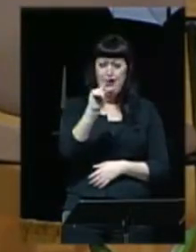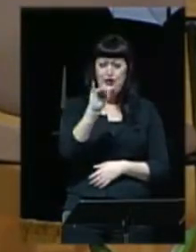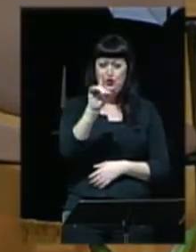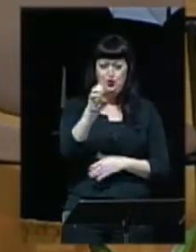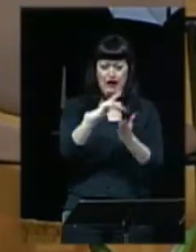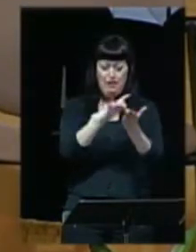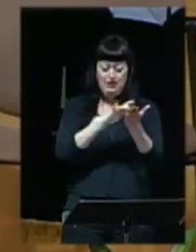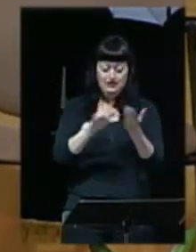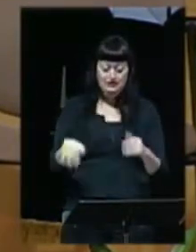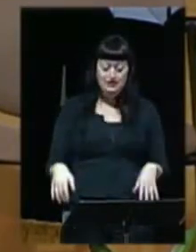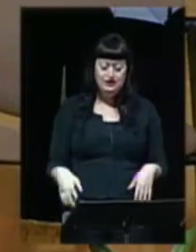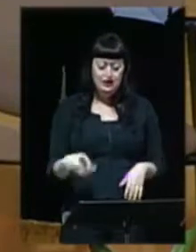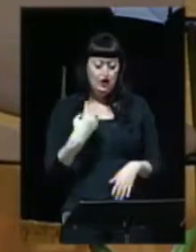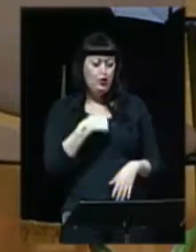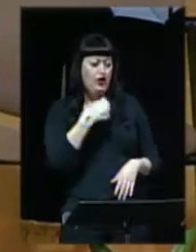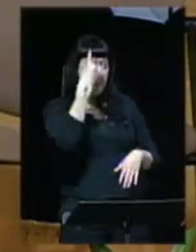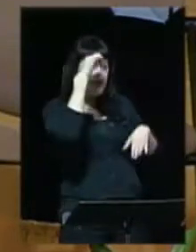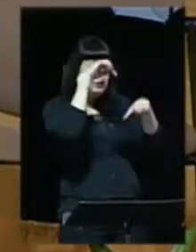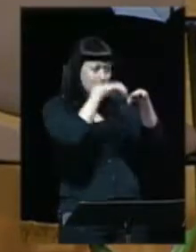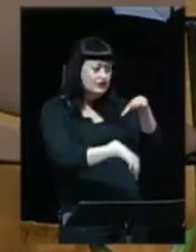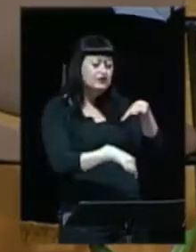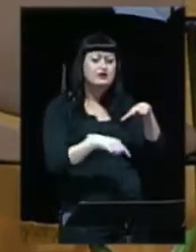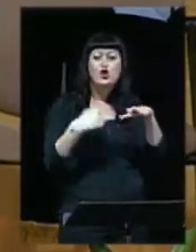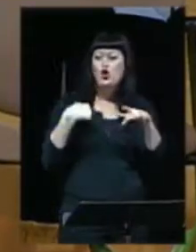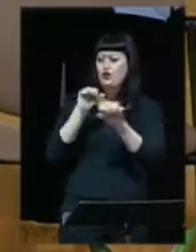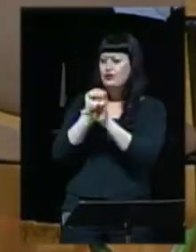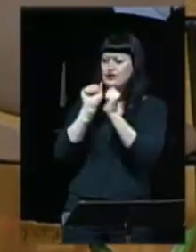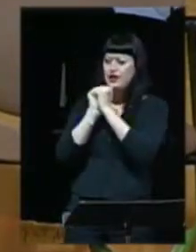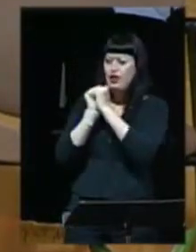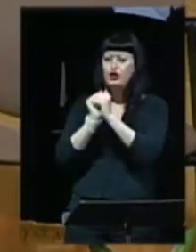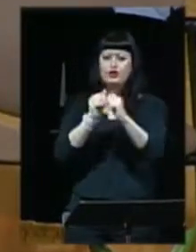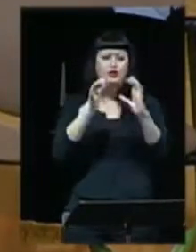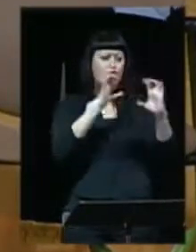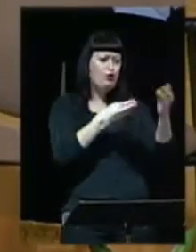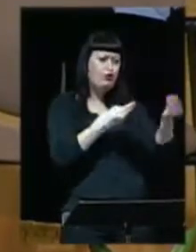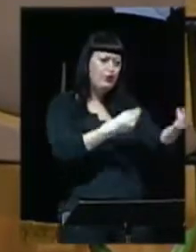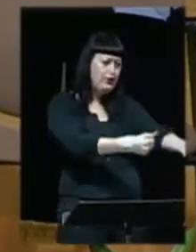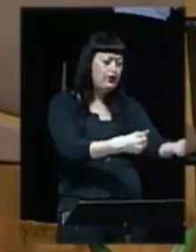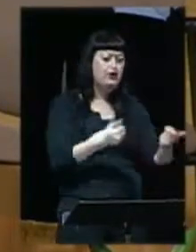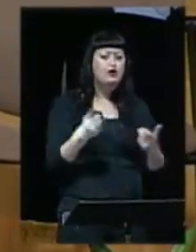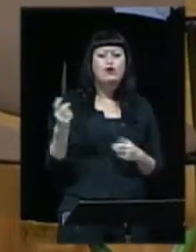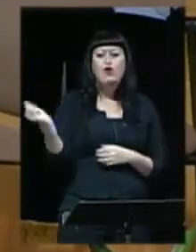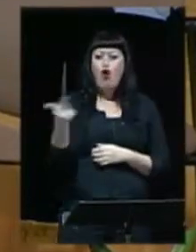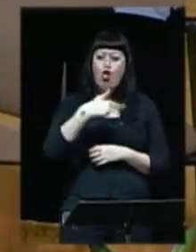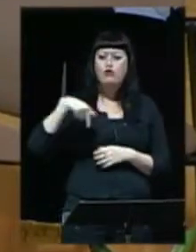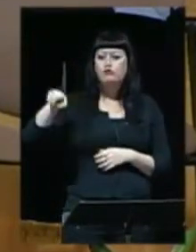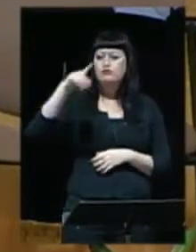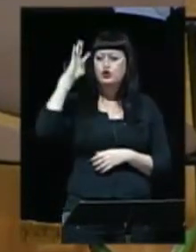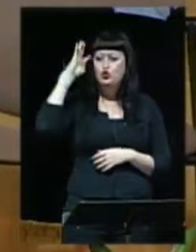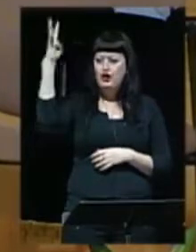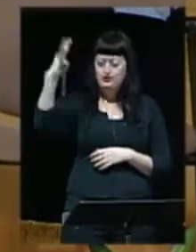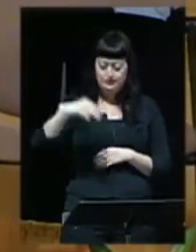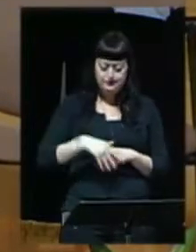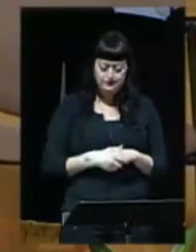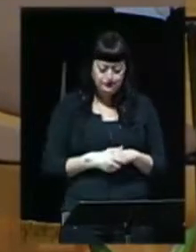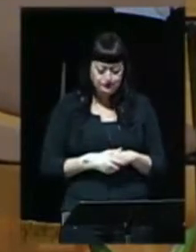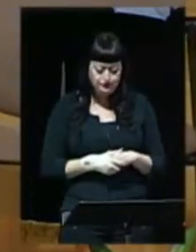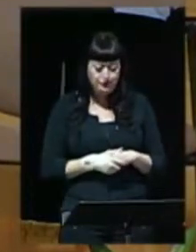can critically think, we collaborate, we are great communicators, and we are all creative.